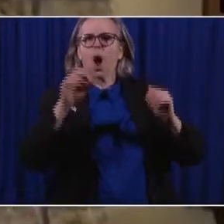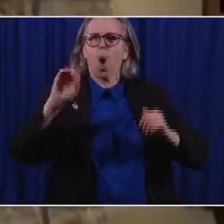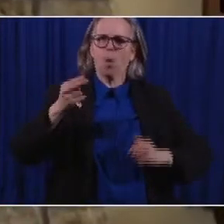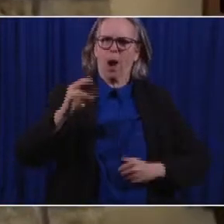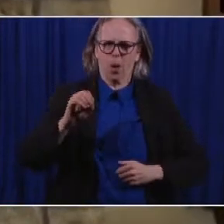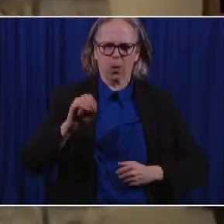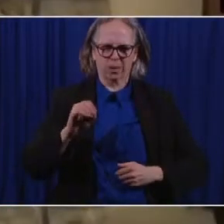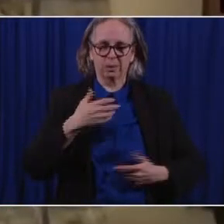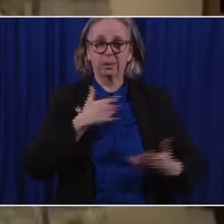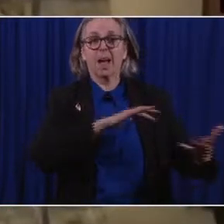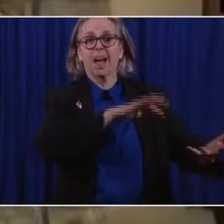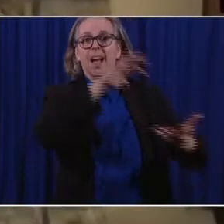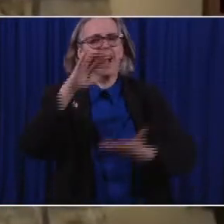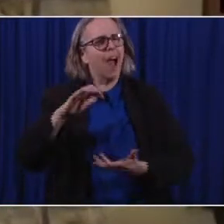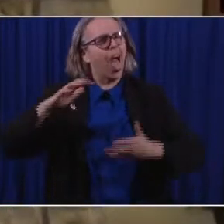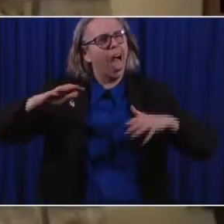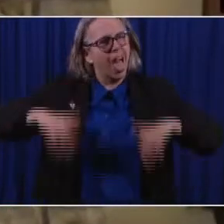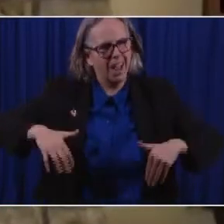Thanks for the question.